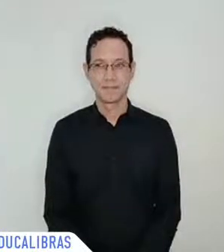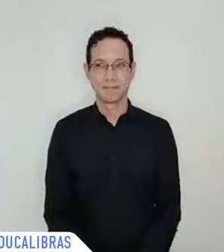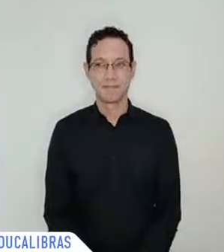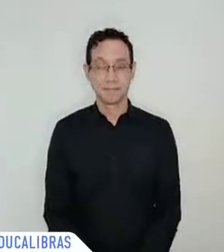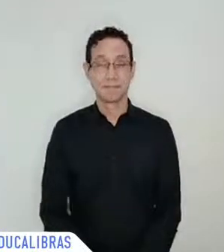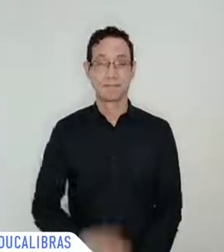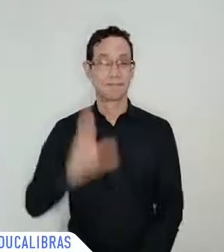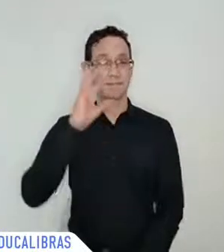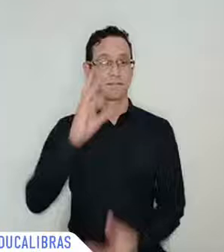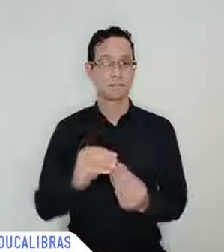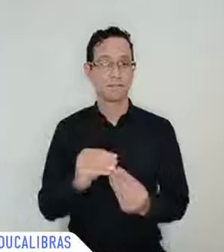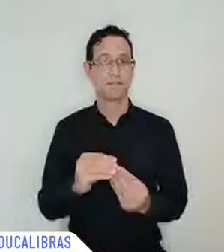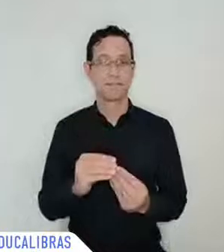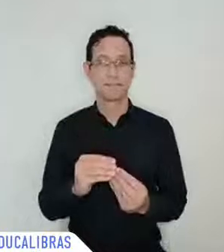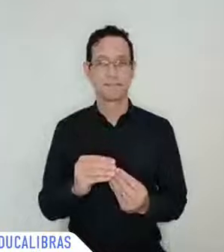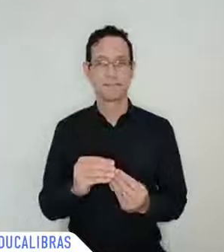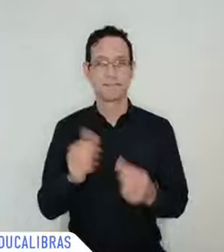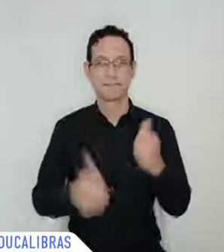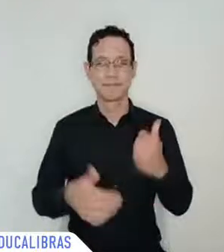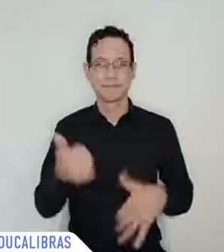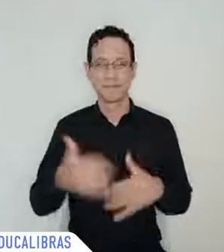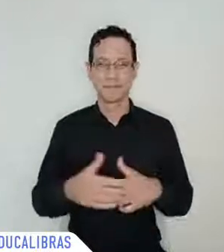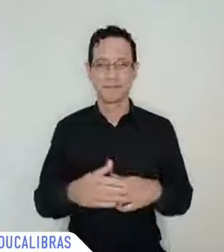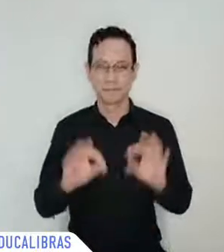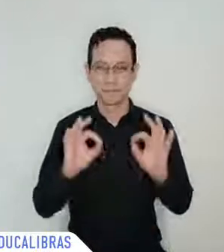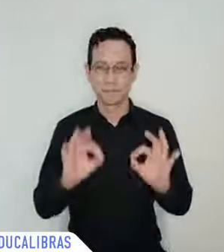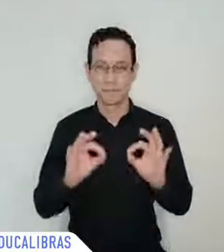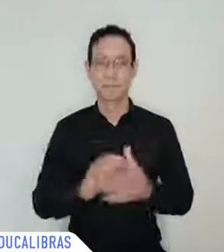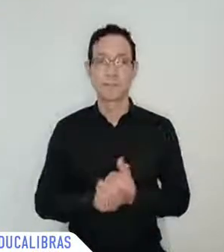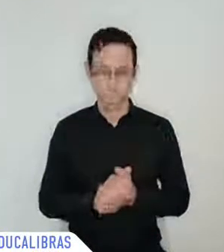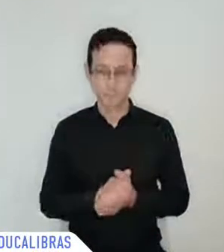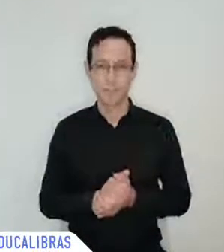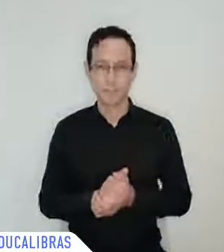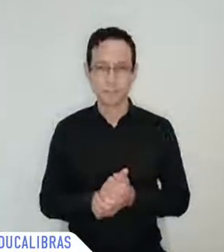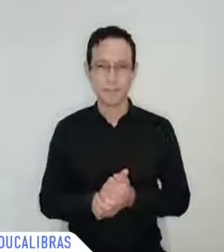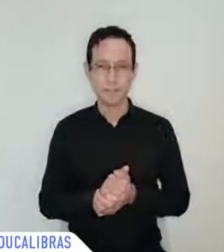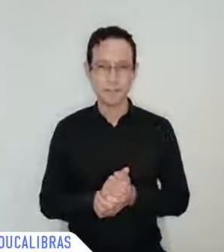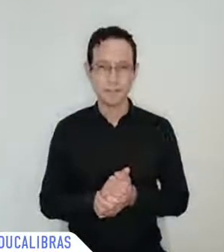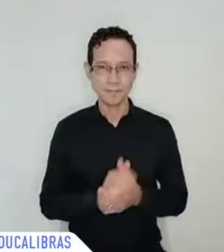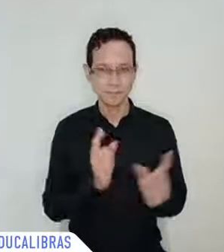Yes. So as a final consideration,